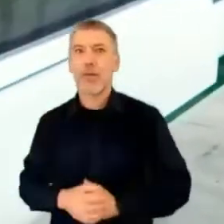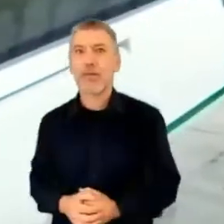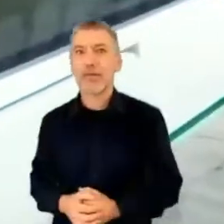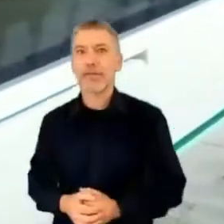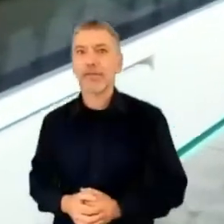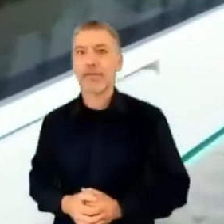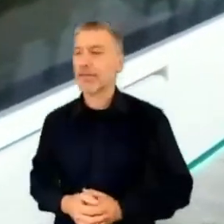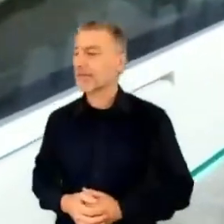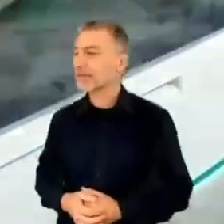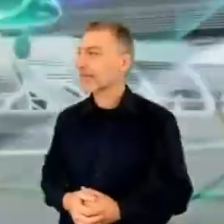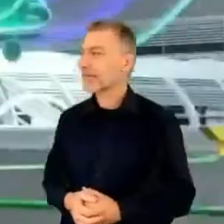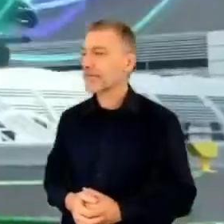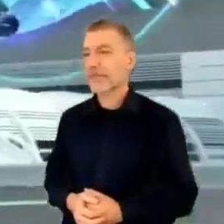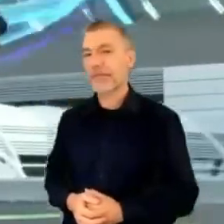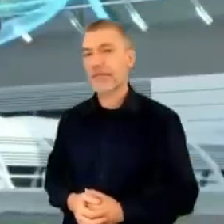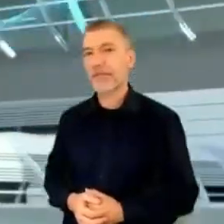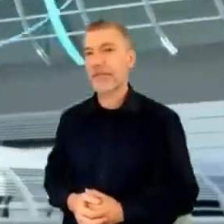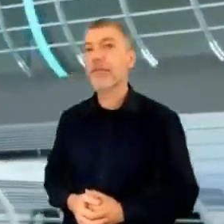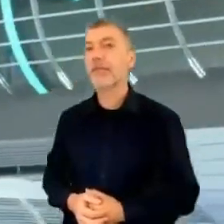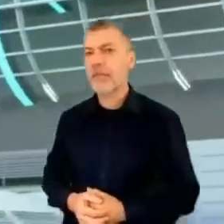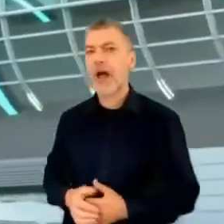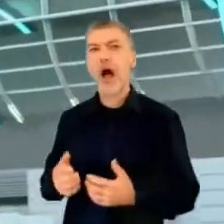Shaping not only the way we travel,